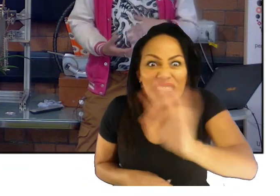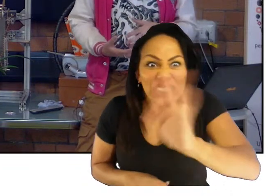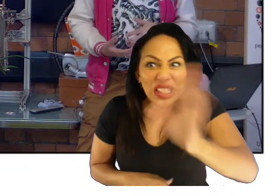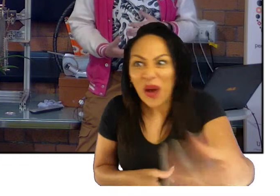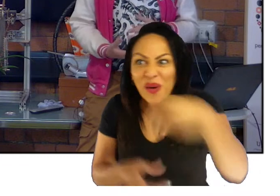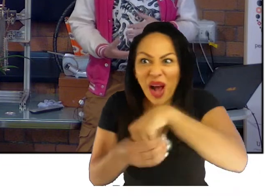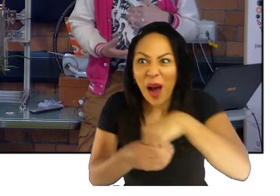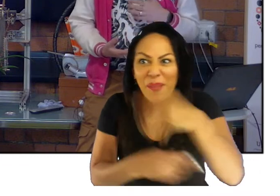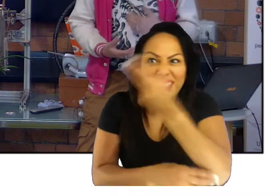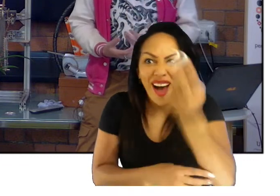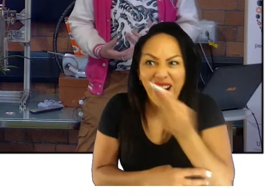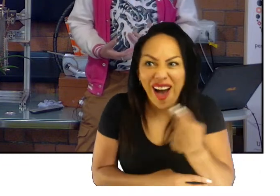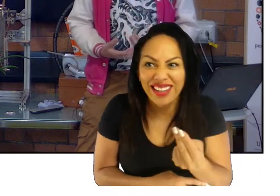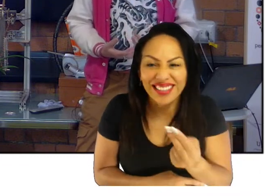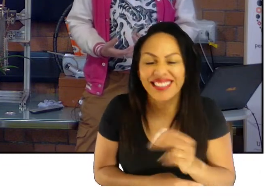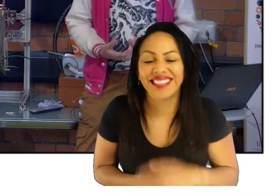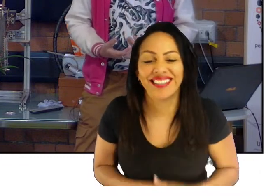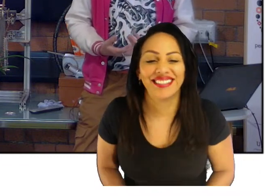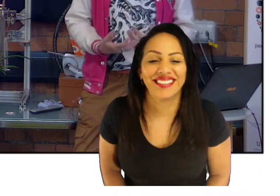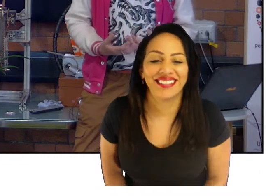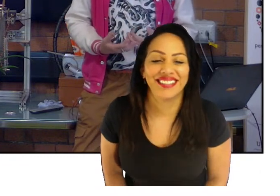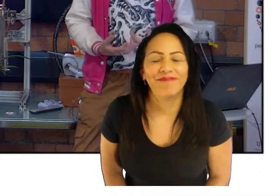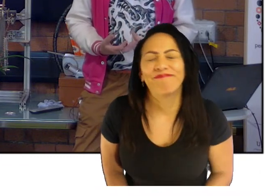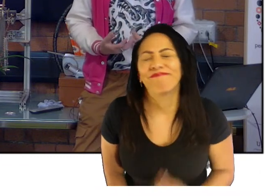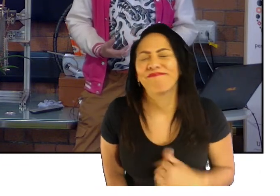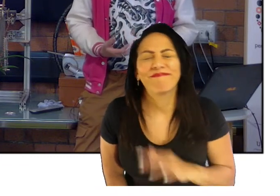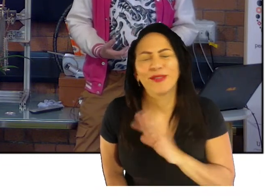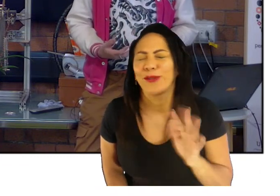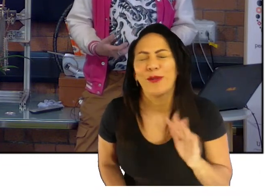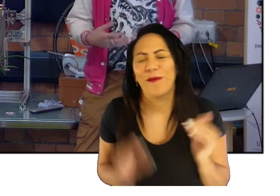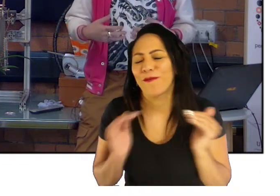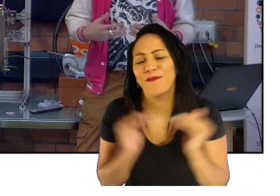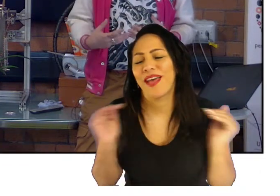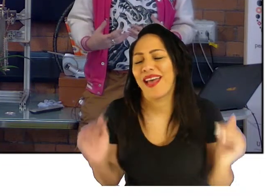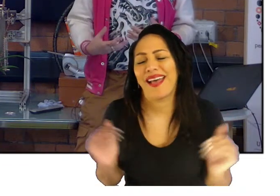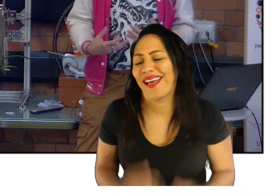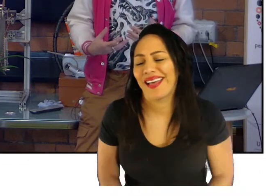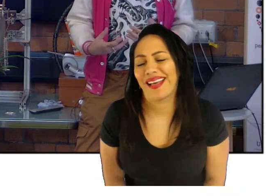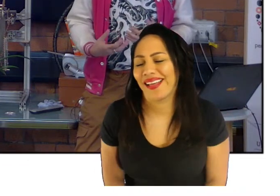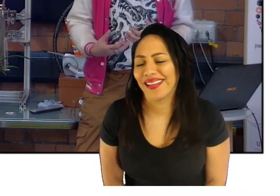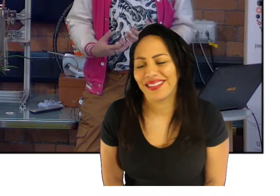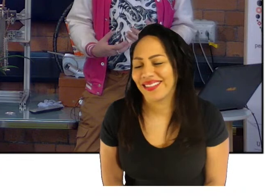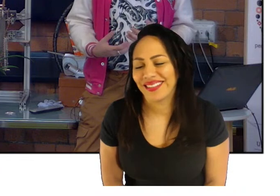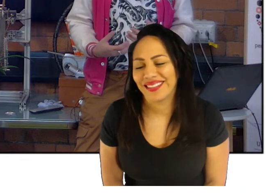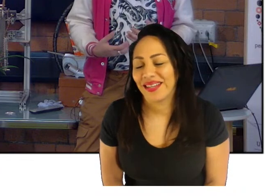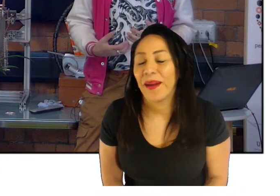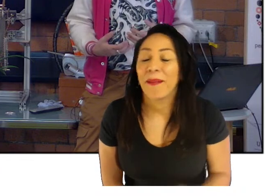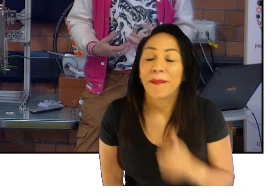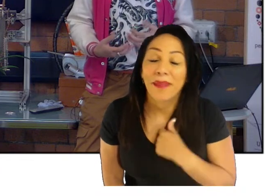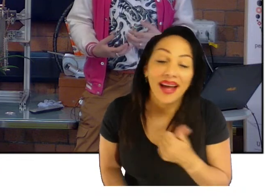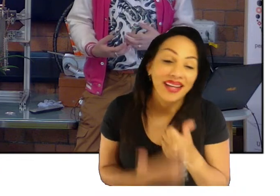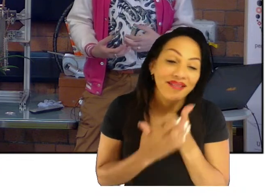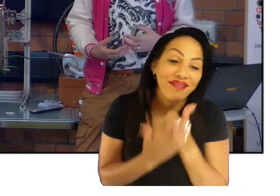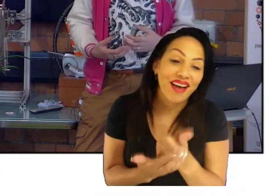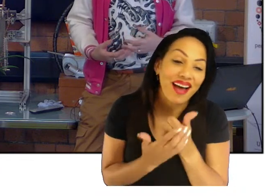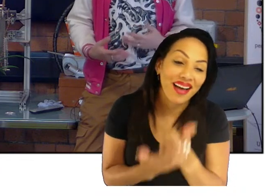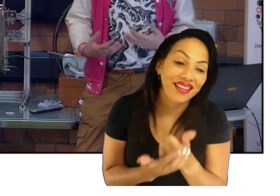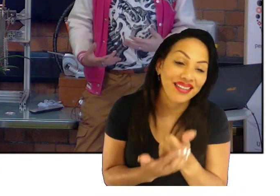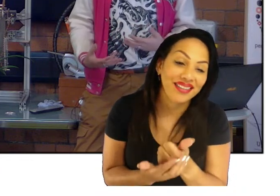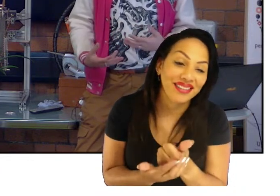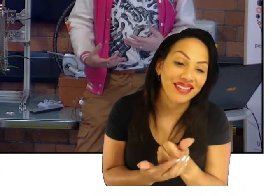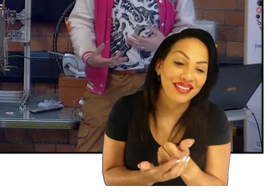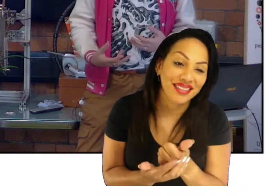I think that that is unfair, but I think that my advice is simply to spend a lot of time